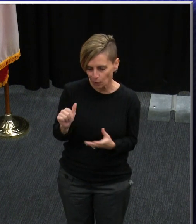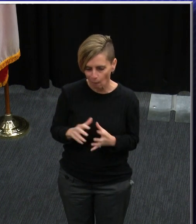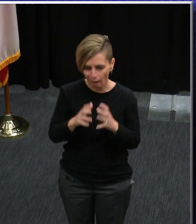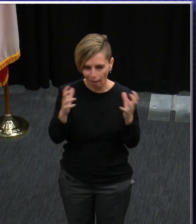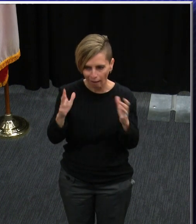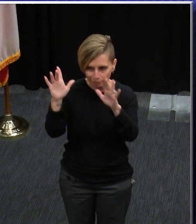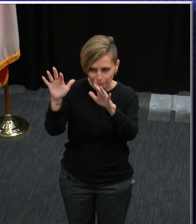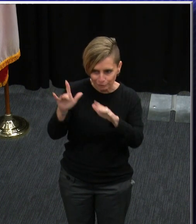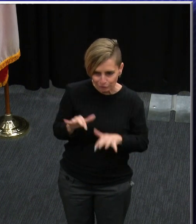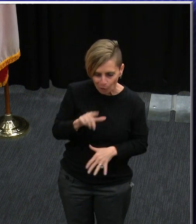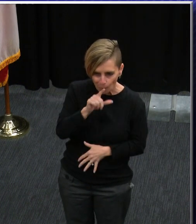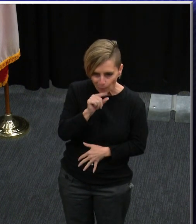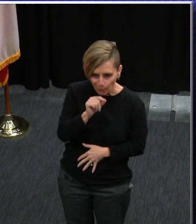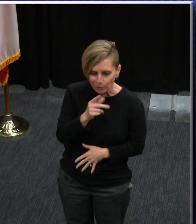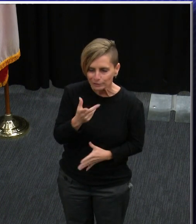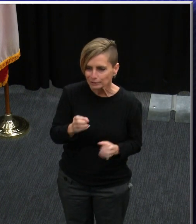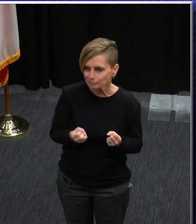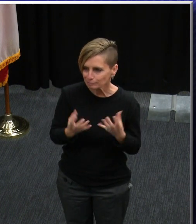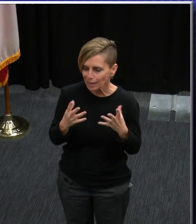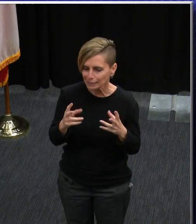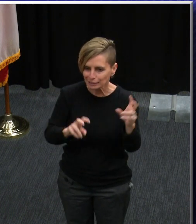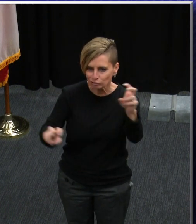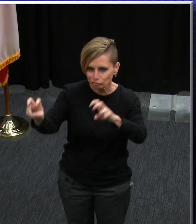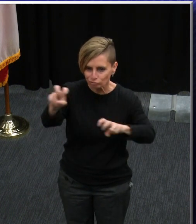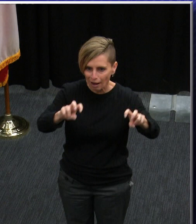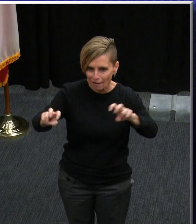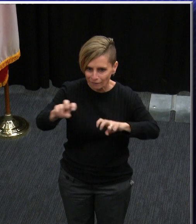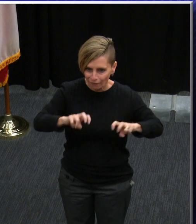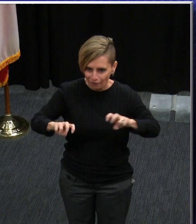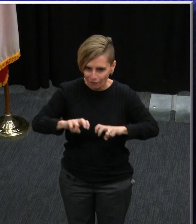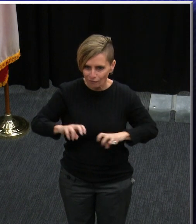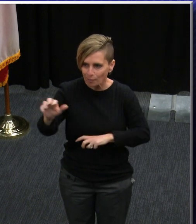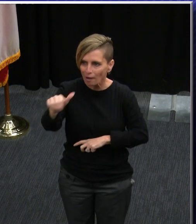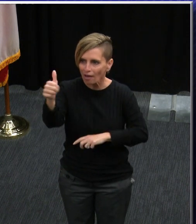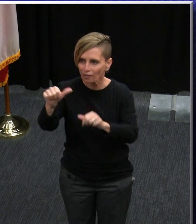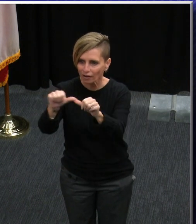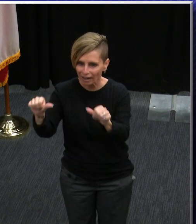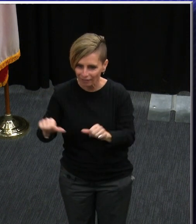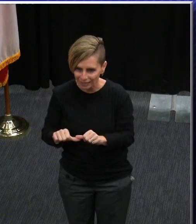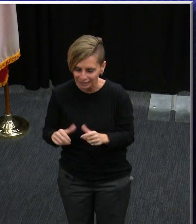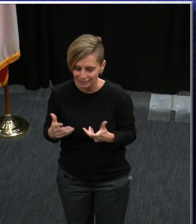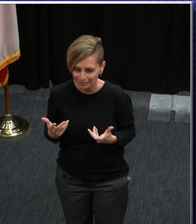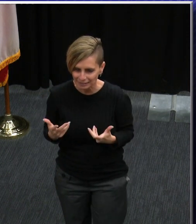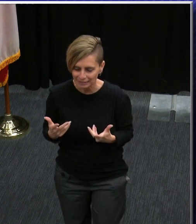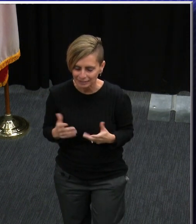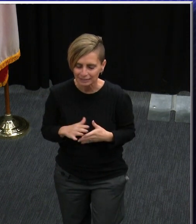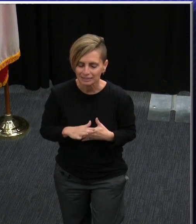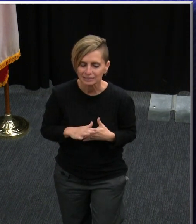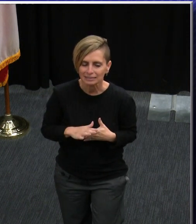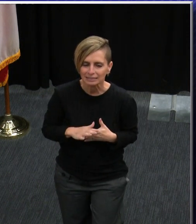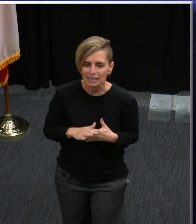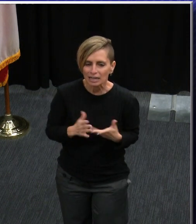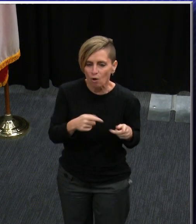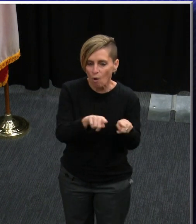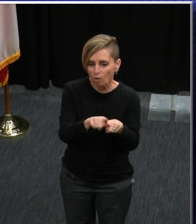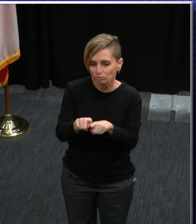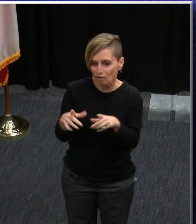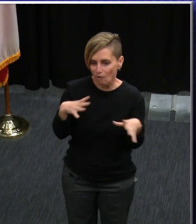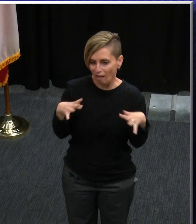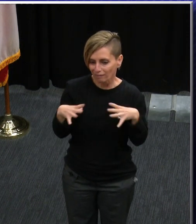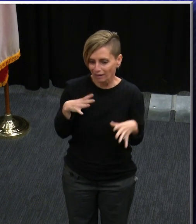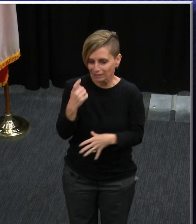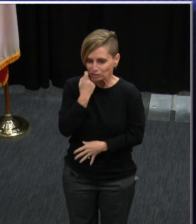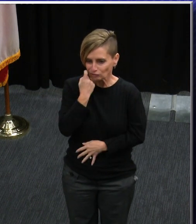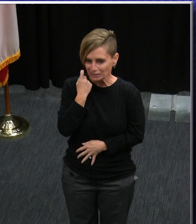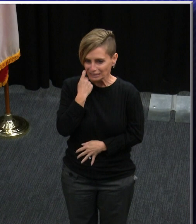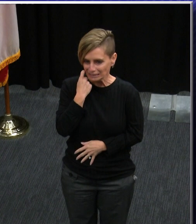coming down. We have a lot of travelers from other areas. Certainly, there are a lot of other areas that are hot as well. And then we're coming off of the holidays, and we know that